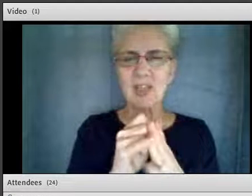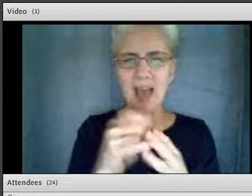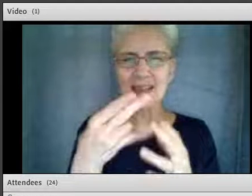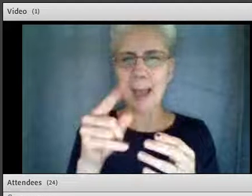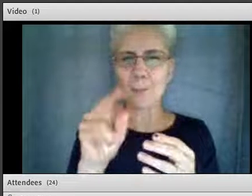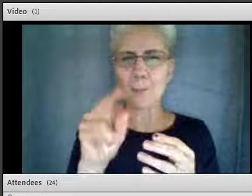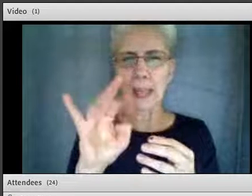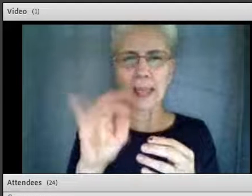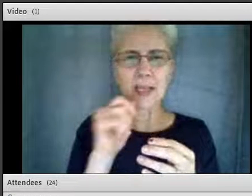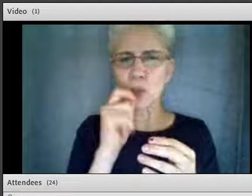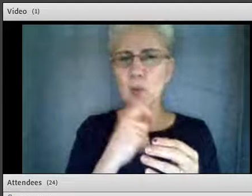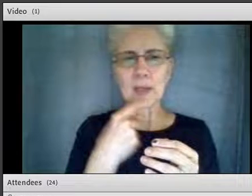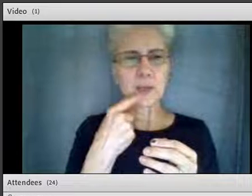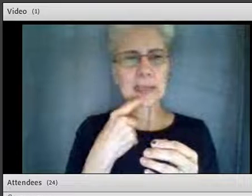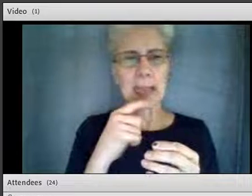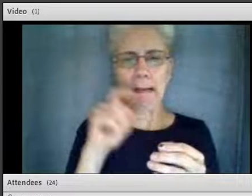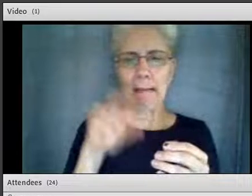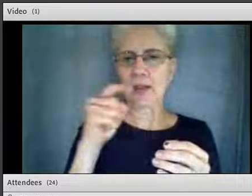that.